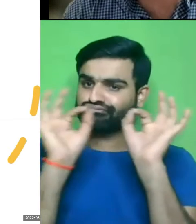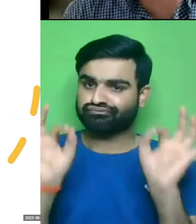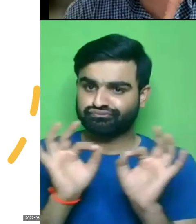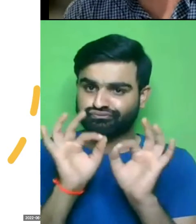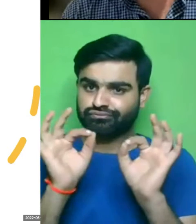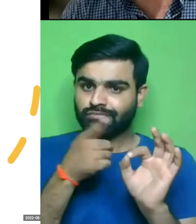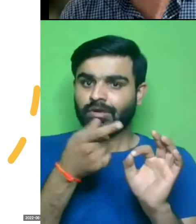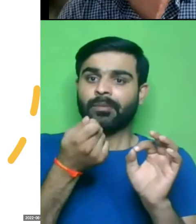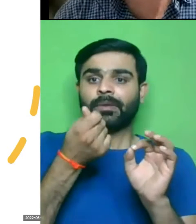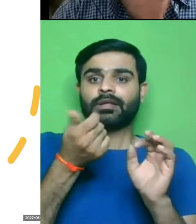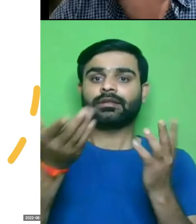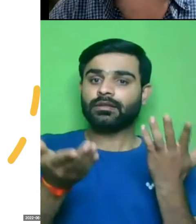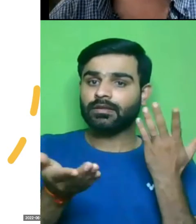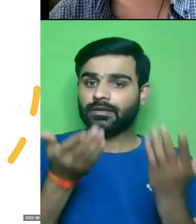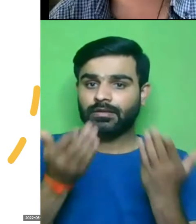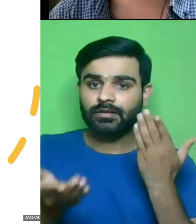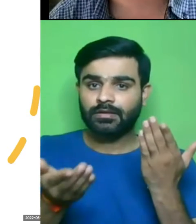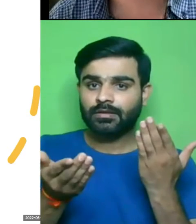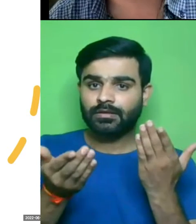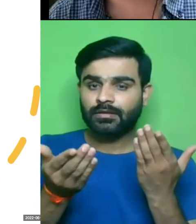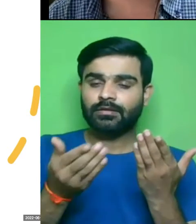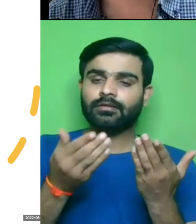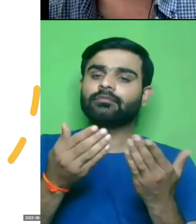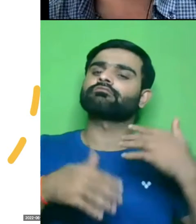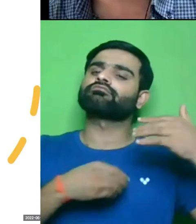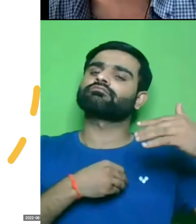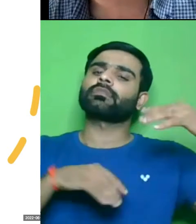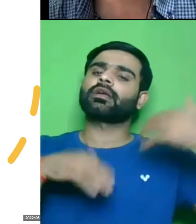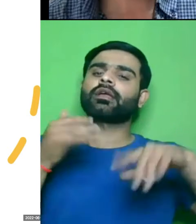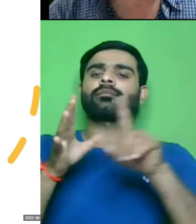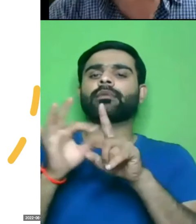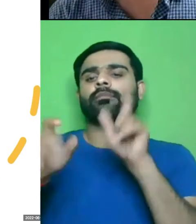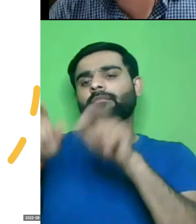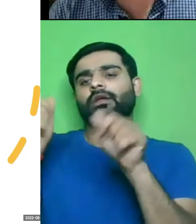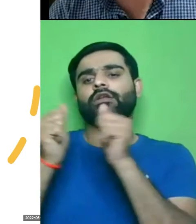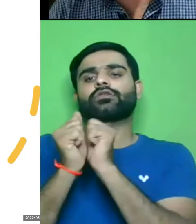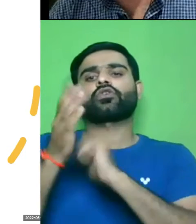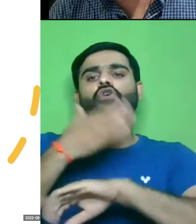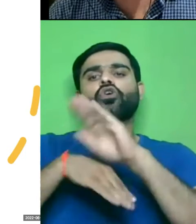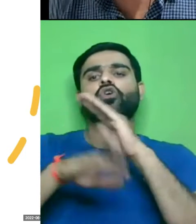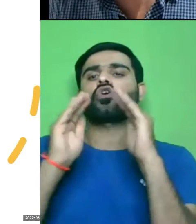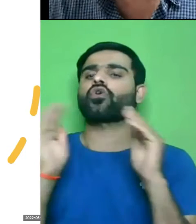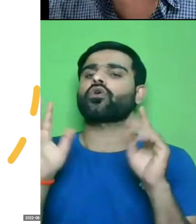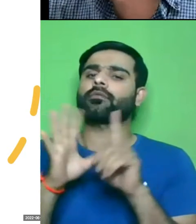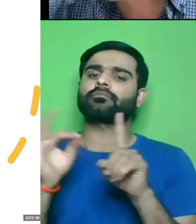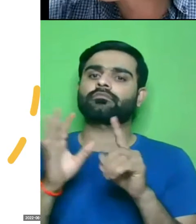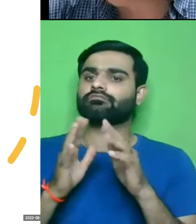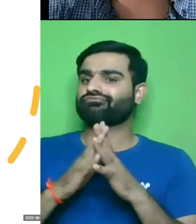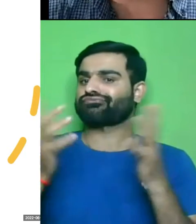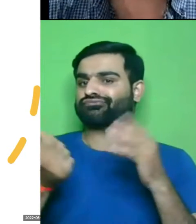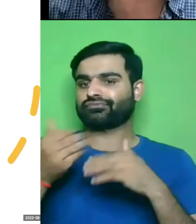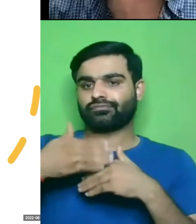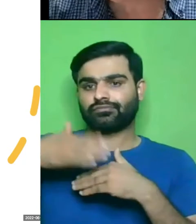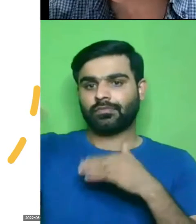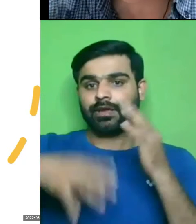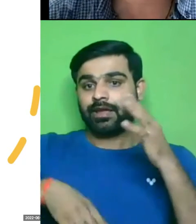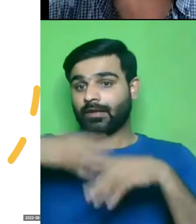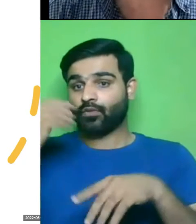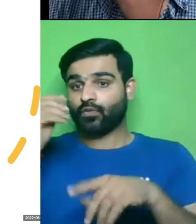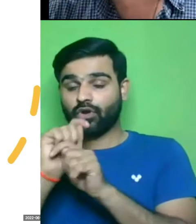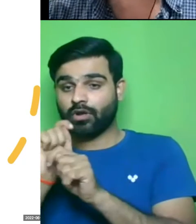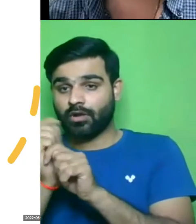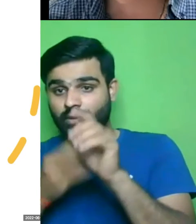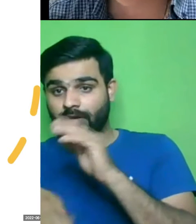extra costs of just being able to survive as a person with a disability in my home may not be that large. If I want to go out into the world, I want to go